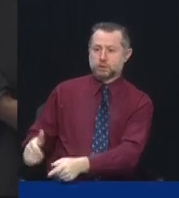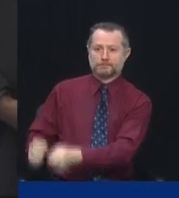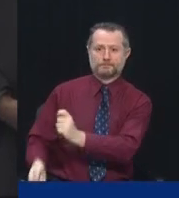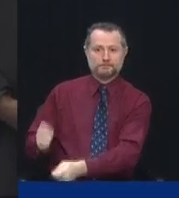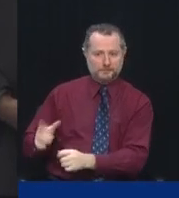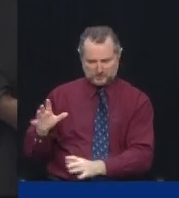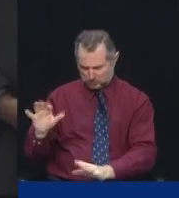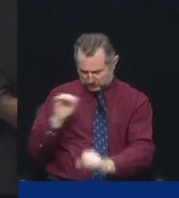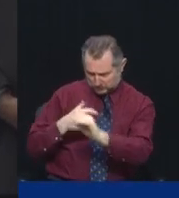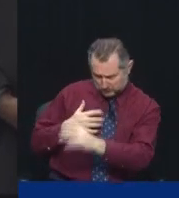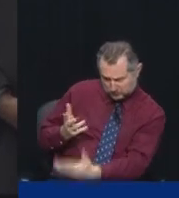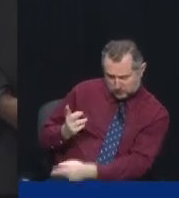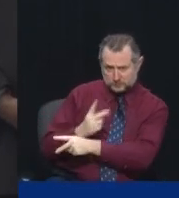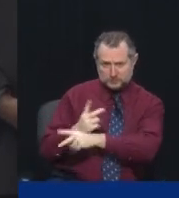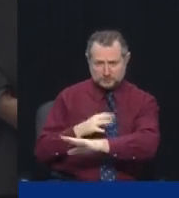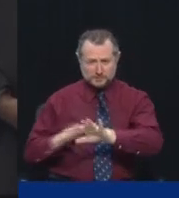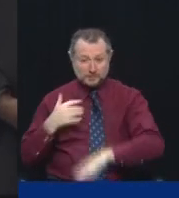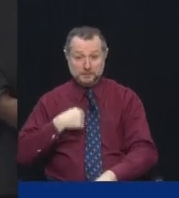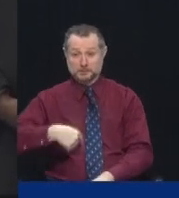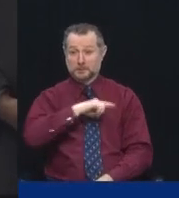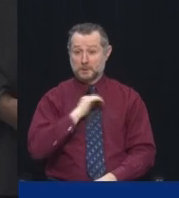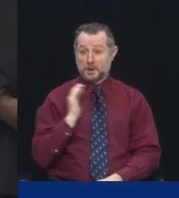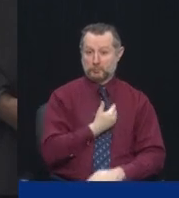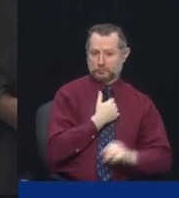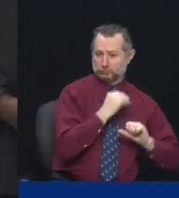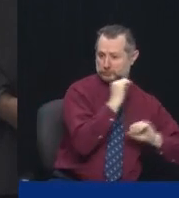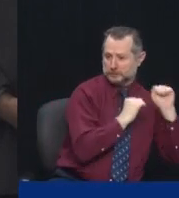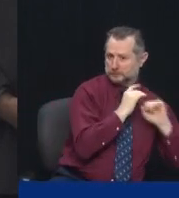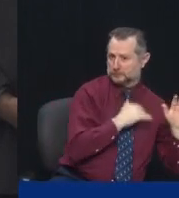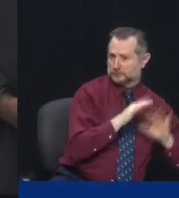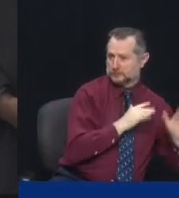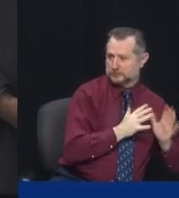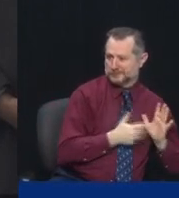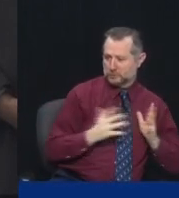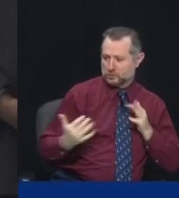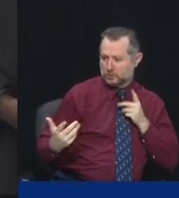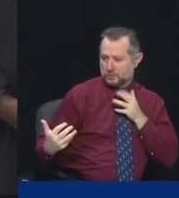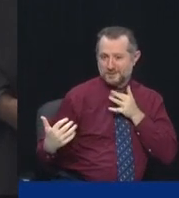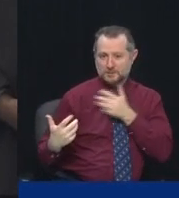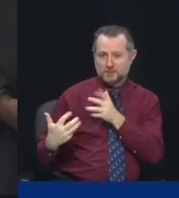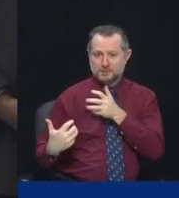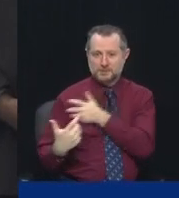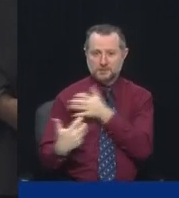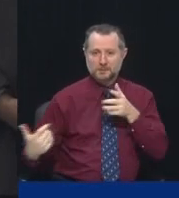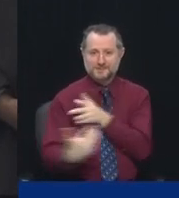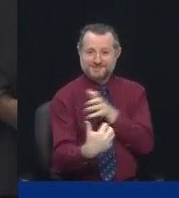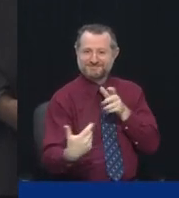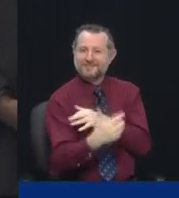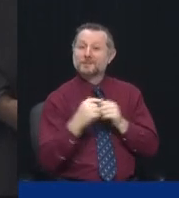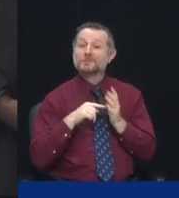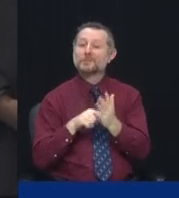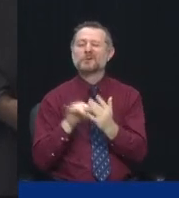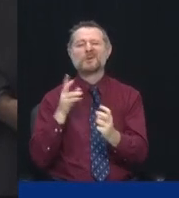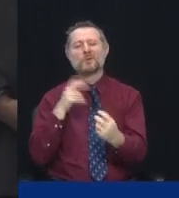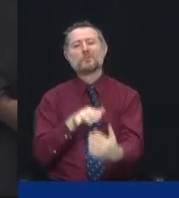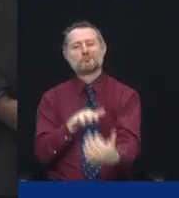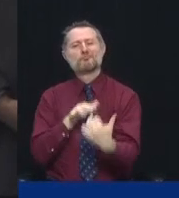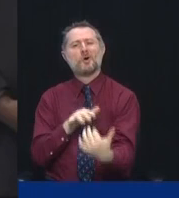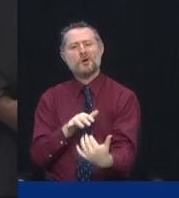tactics to meet the enemy, right? Because this is a war. And you read about the great wars, you